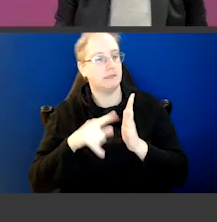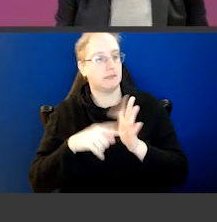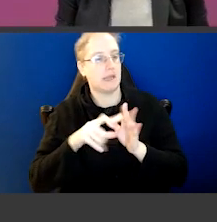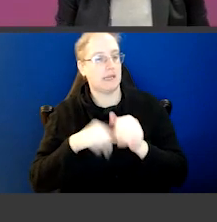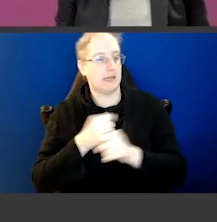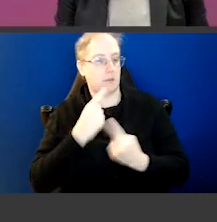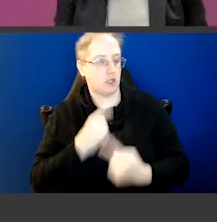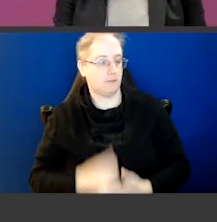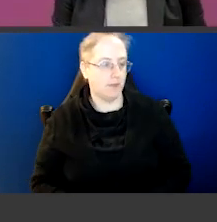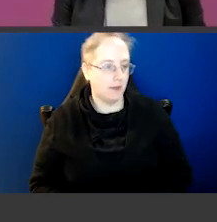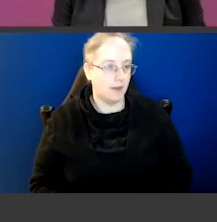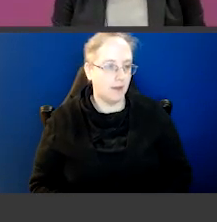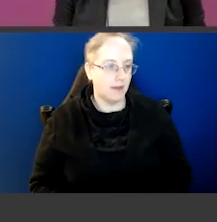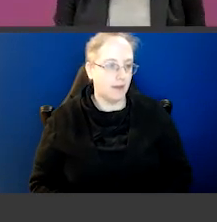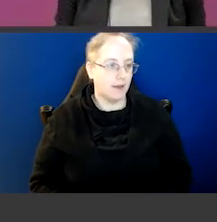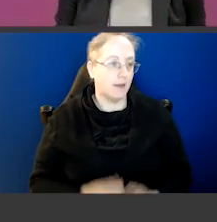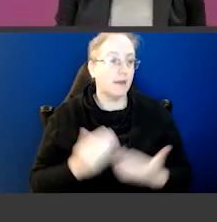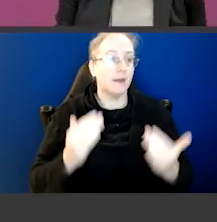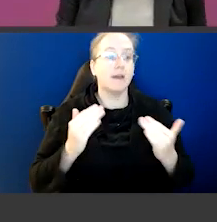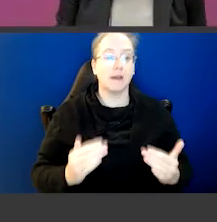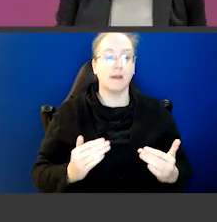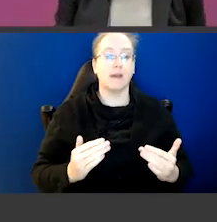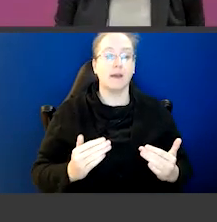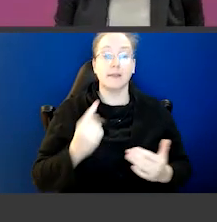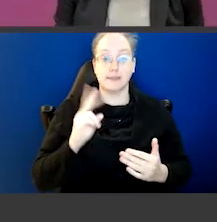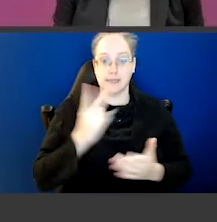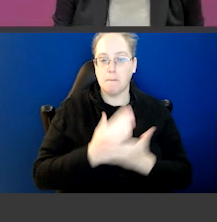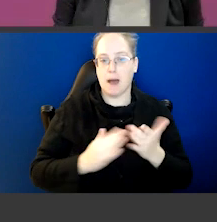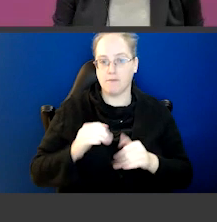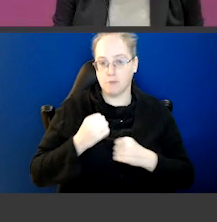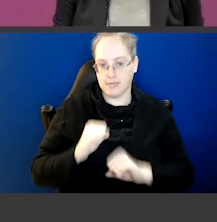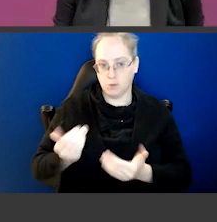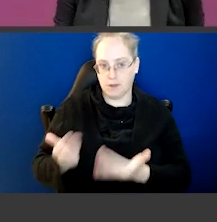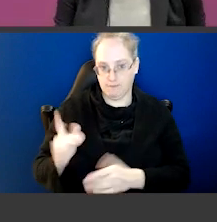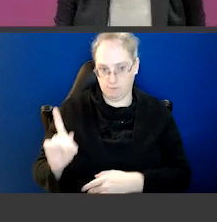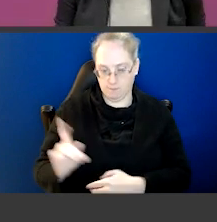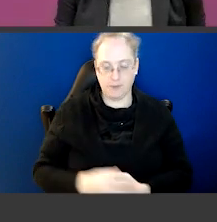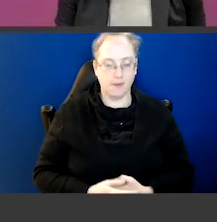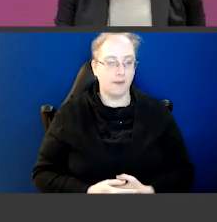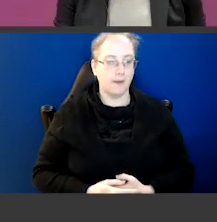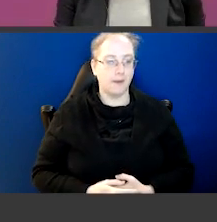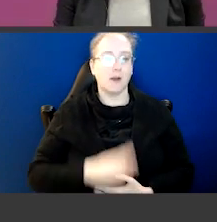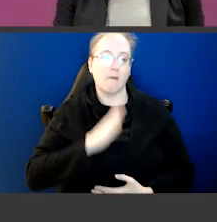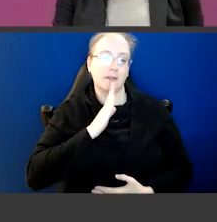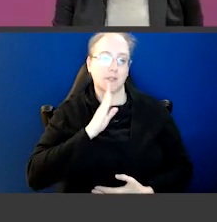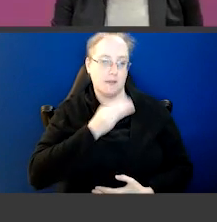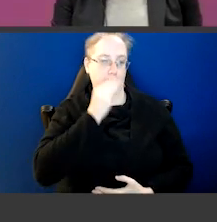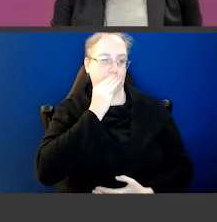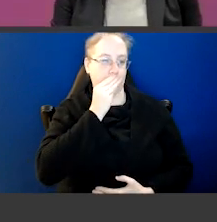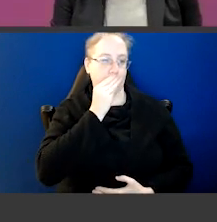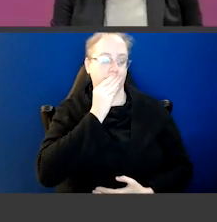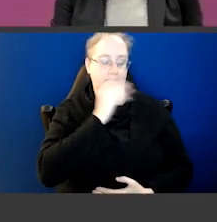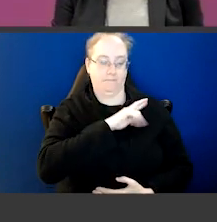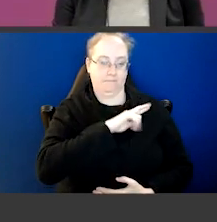Finally, and the second element of the protections that are provided to people who make complaints is confidentiality